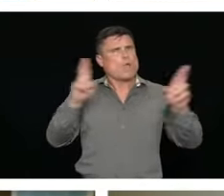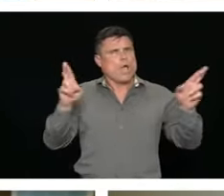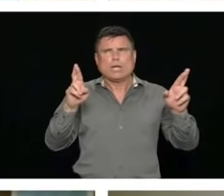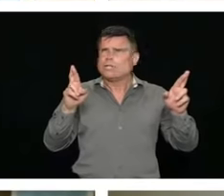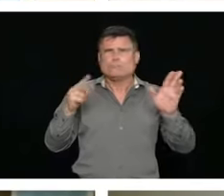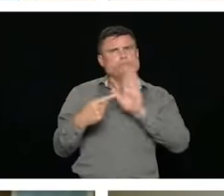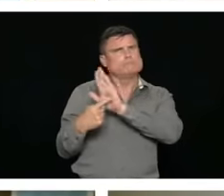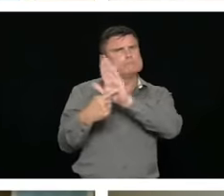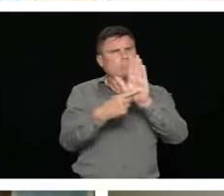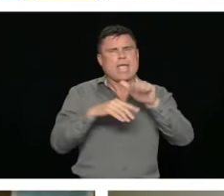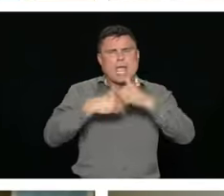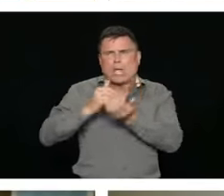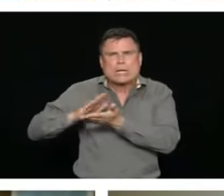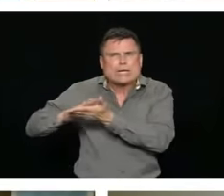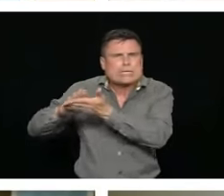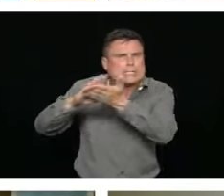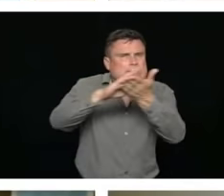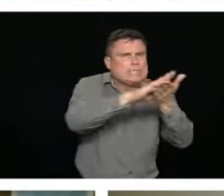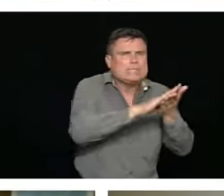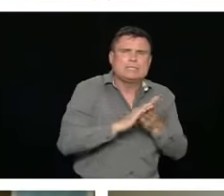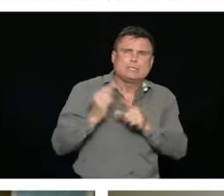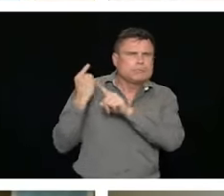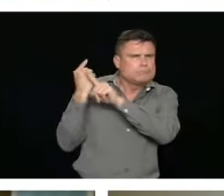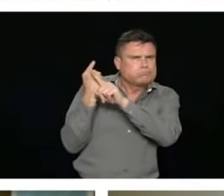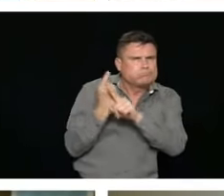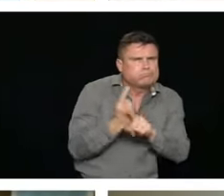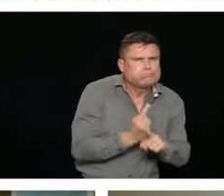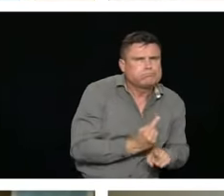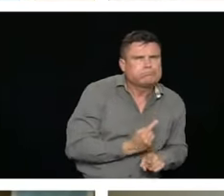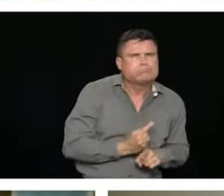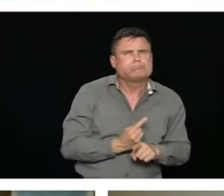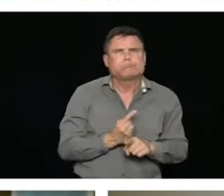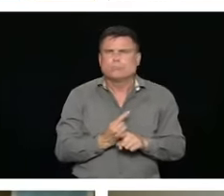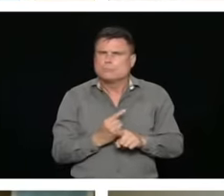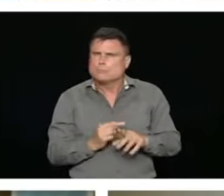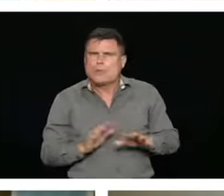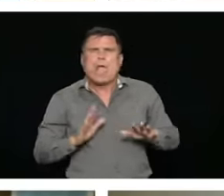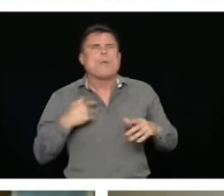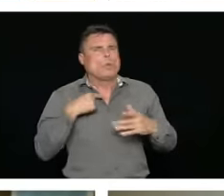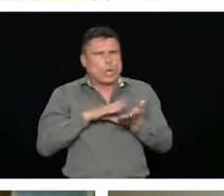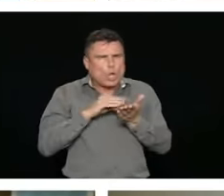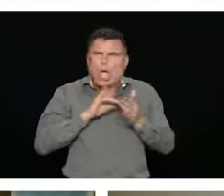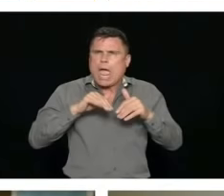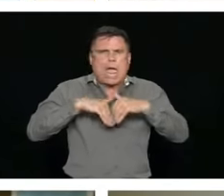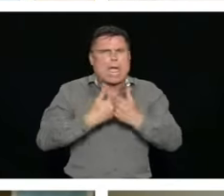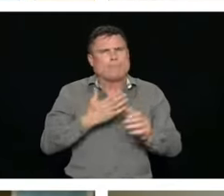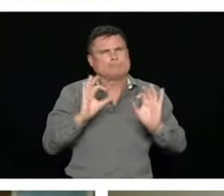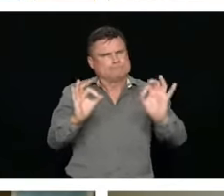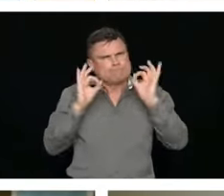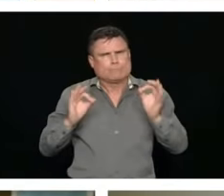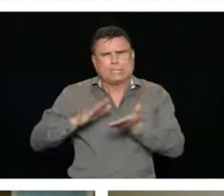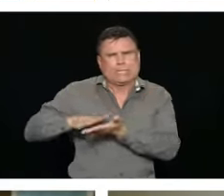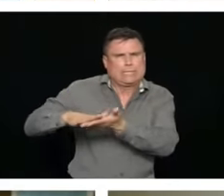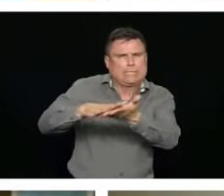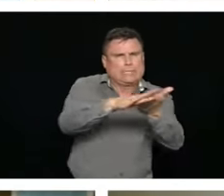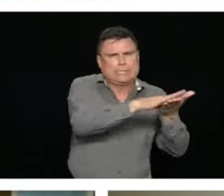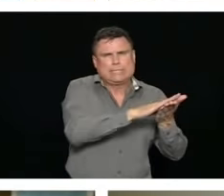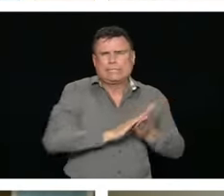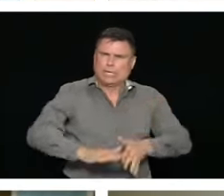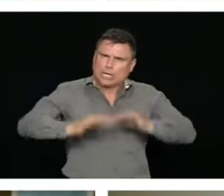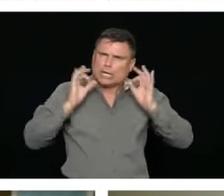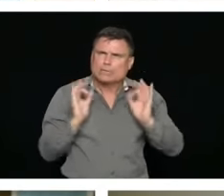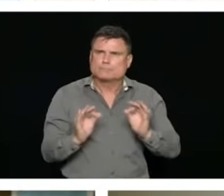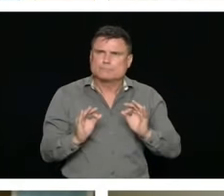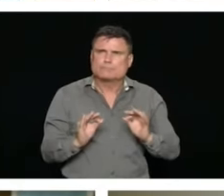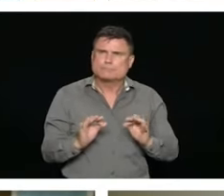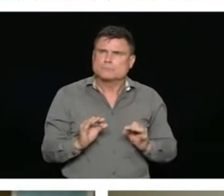from there, because we've learned so much that there has been no outbreaks, as far as I know, Dr. Cornille, in our essential support worker centers. So what